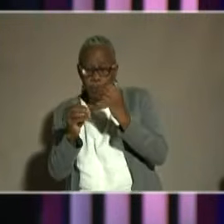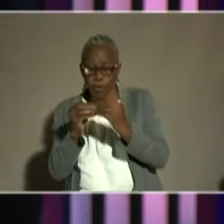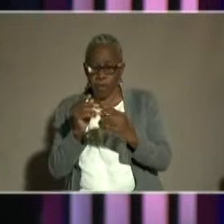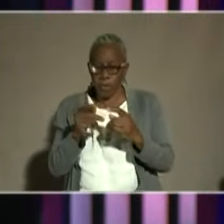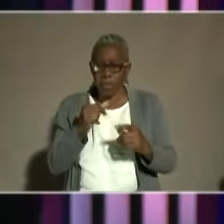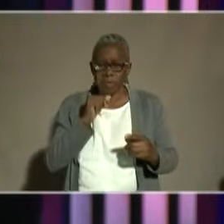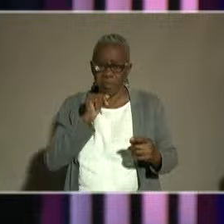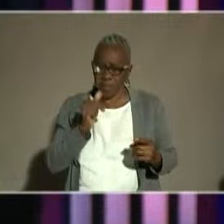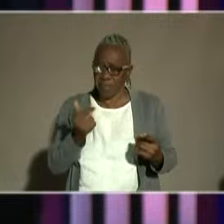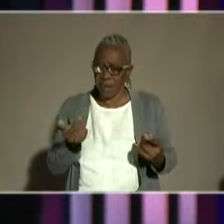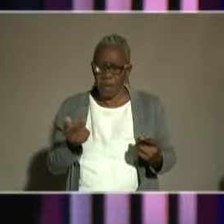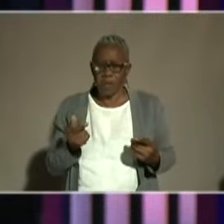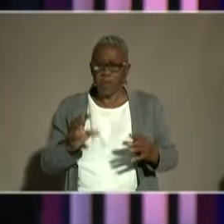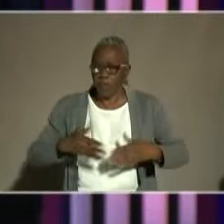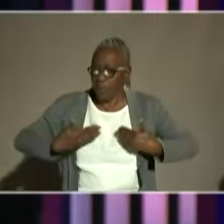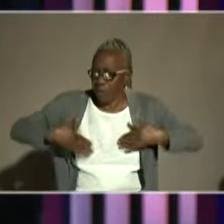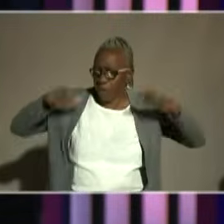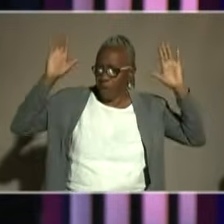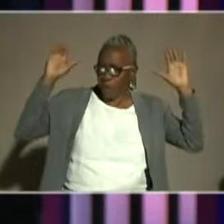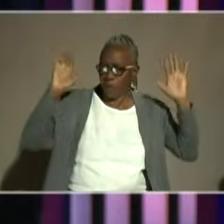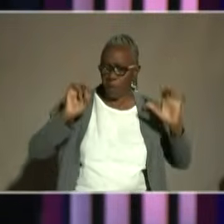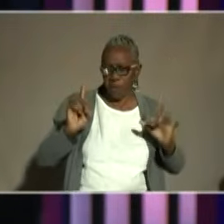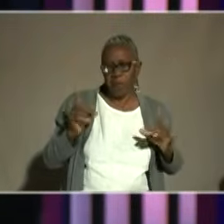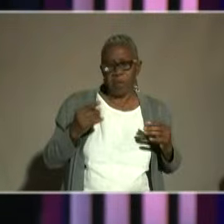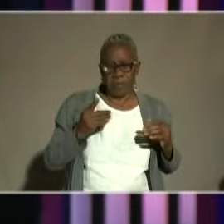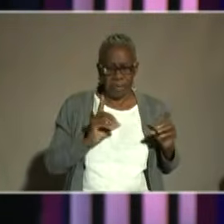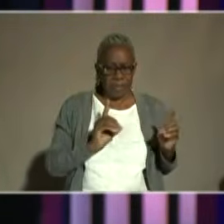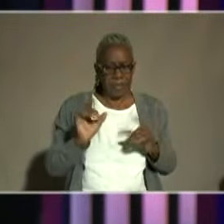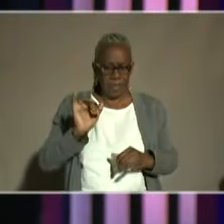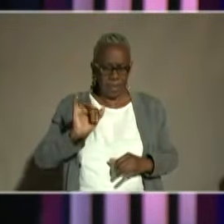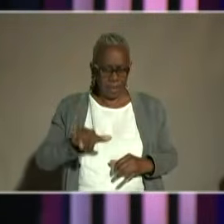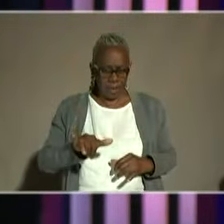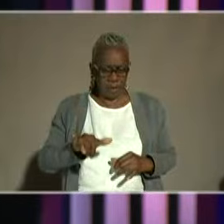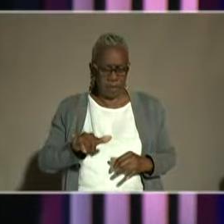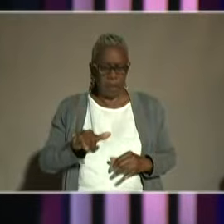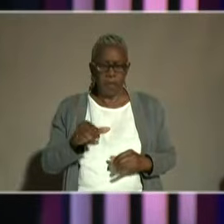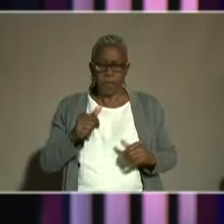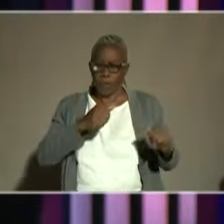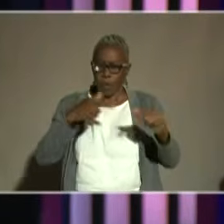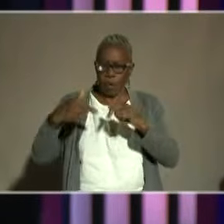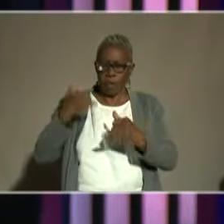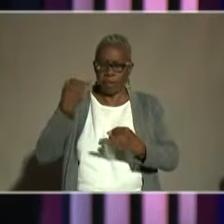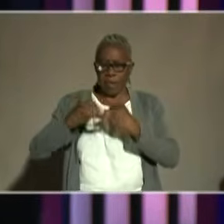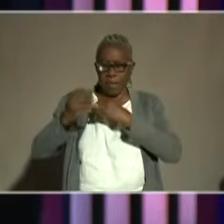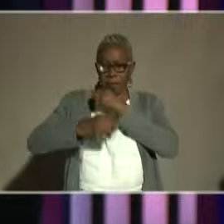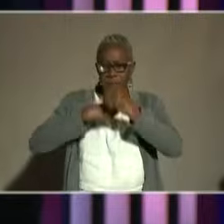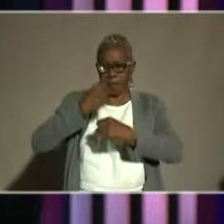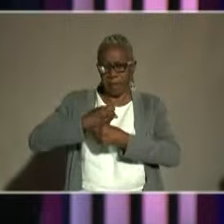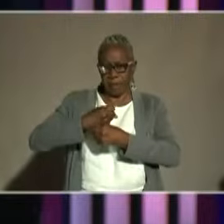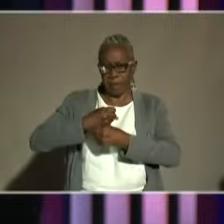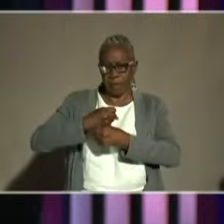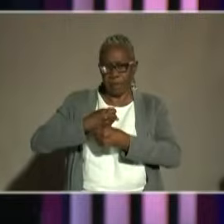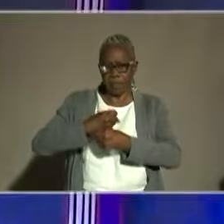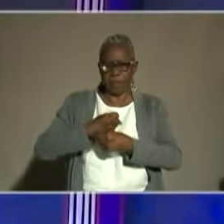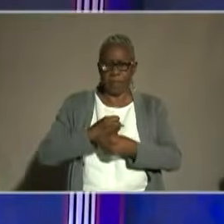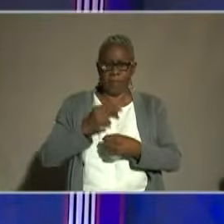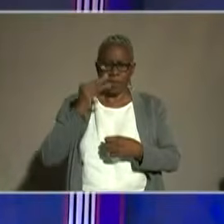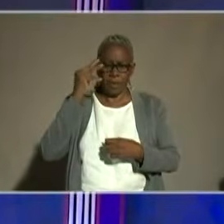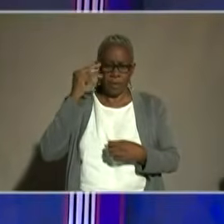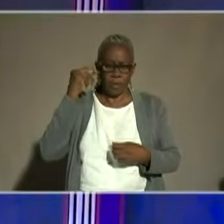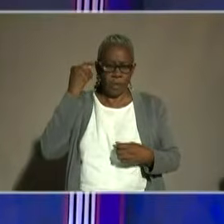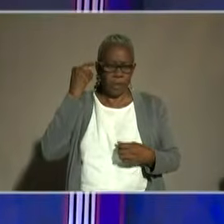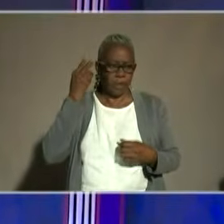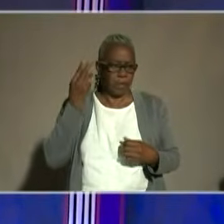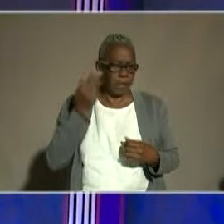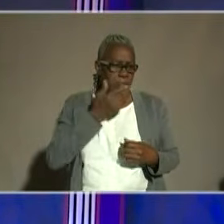so I did. And I renounced my British citizenship in August last year. Dr. Holness, rebuttal. You